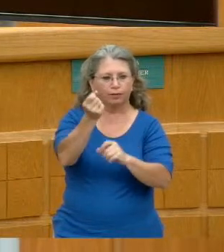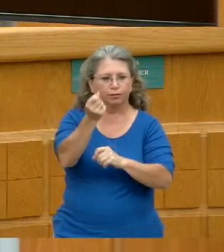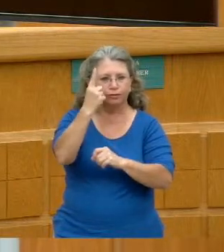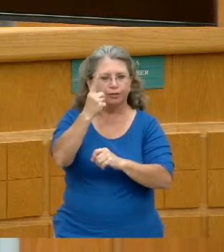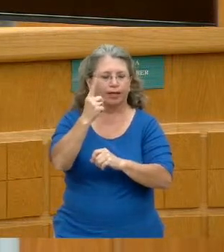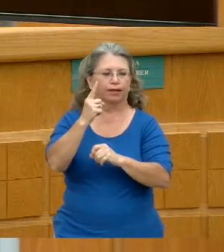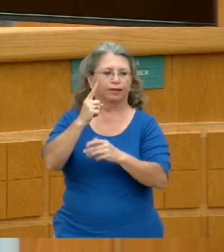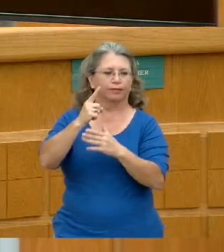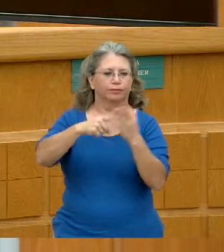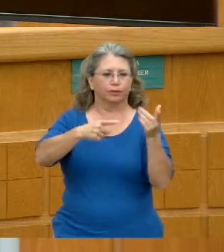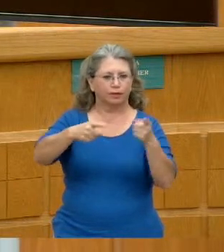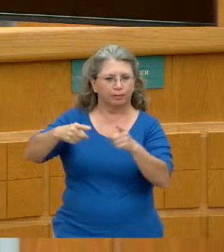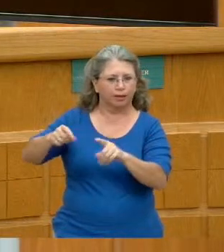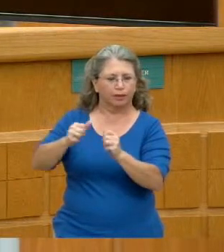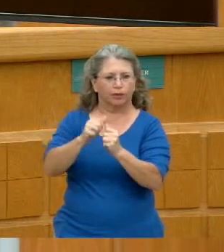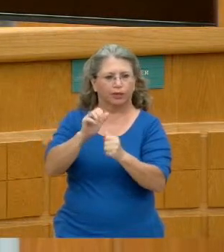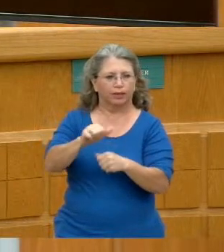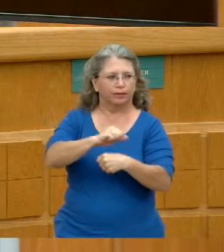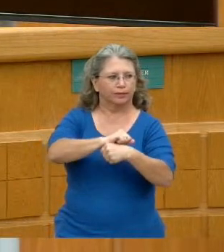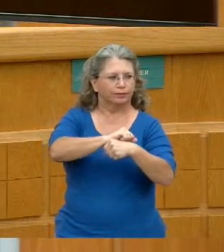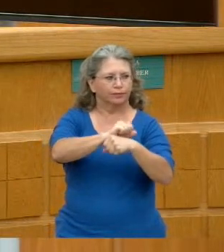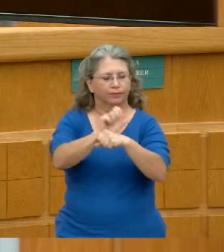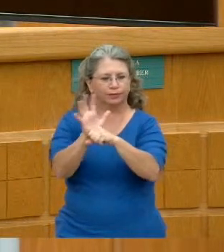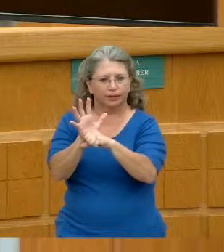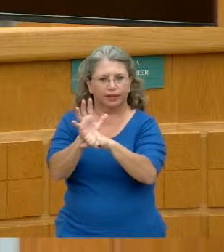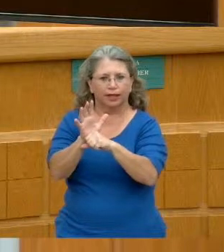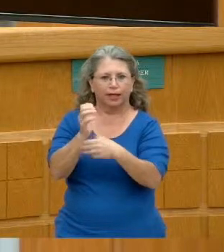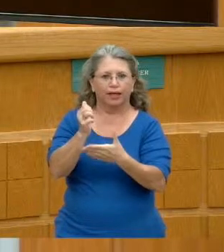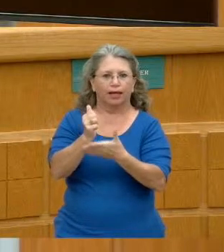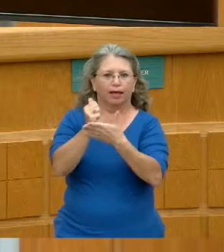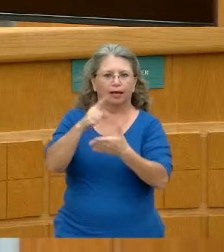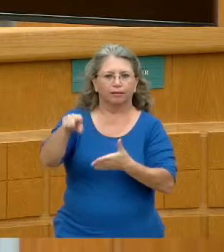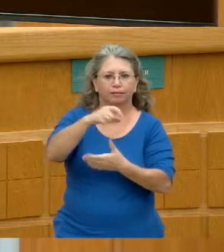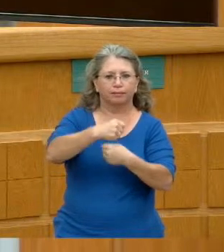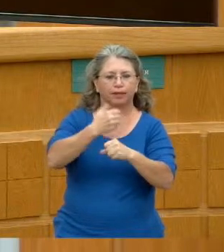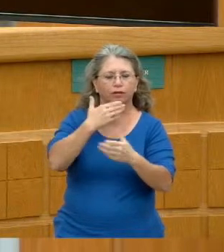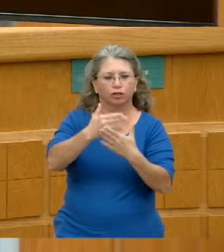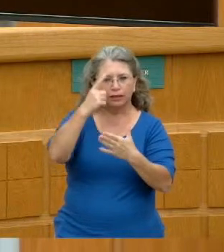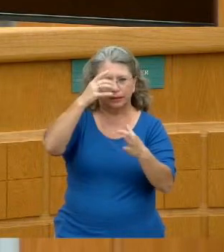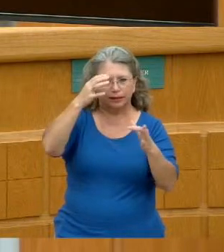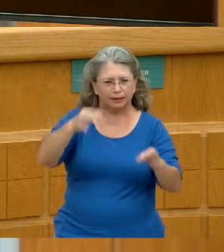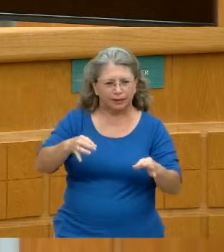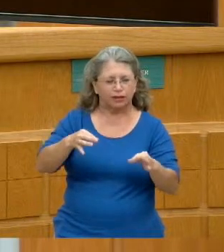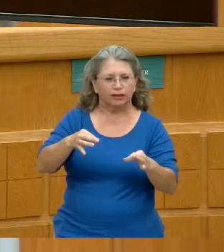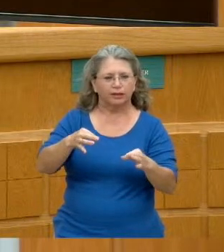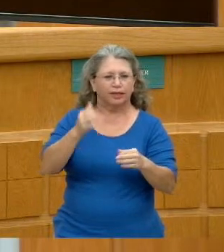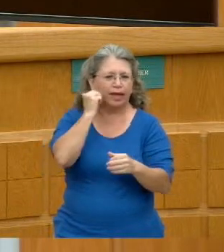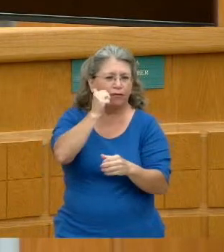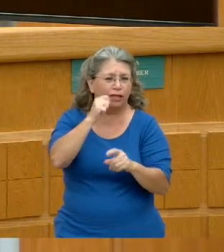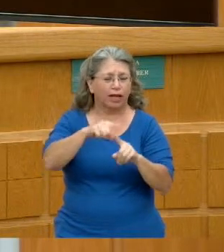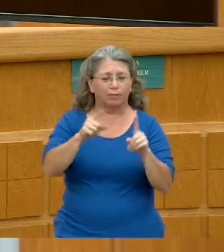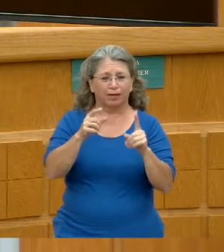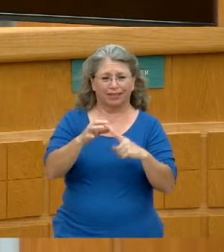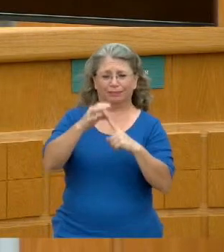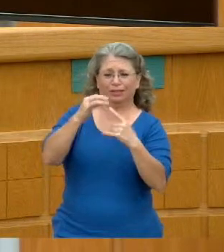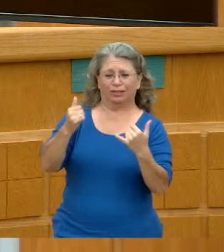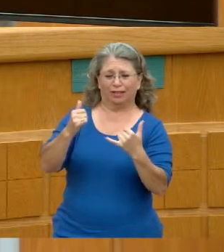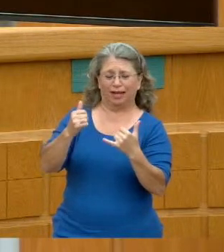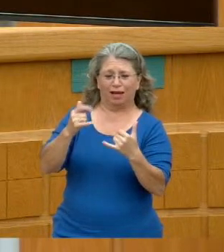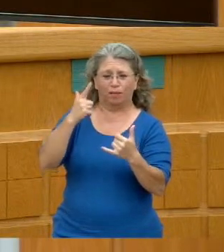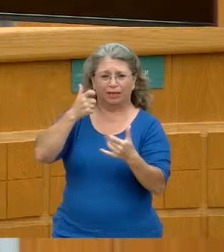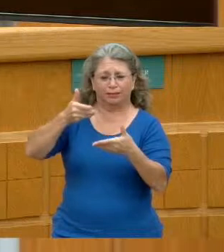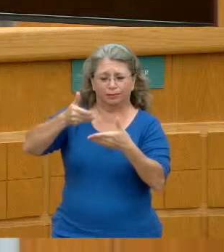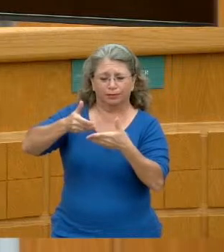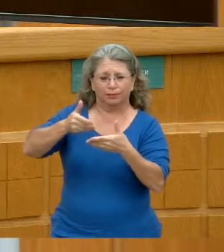and to help them make good decisions every day, but especially now with the holiday weekend upon us, the 4th of July holiday